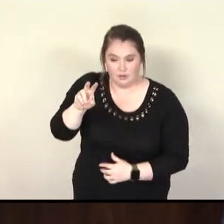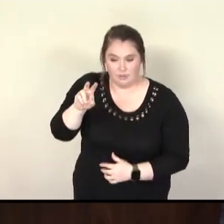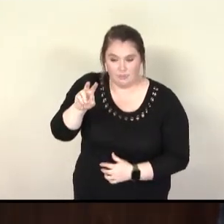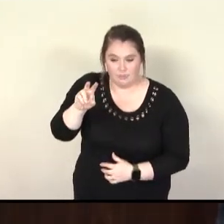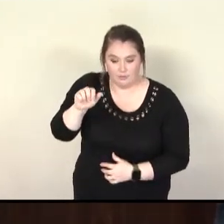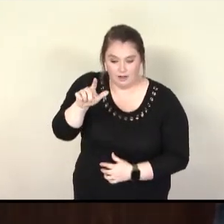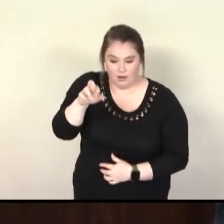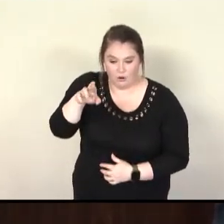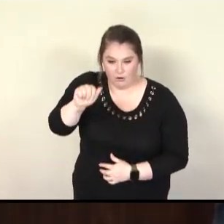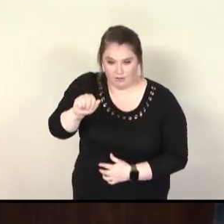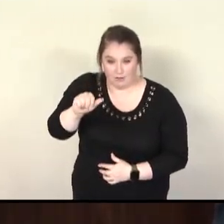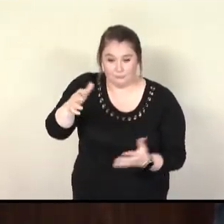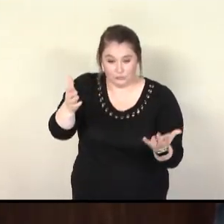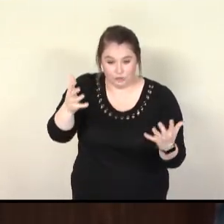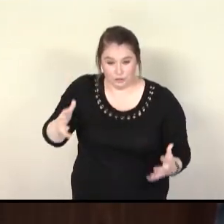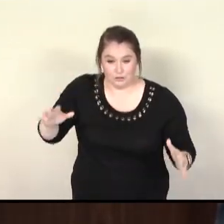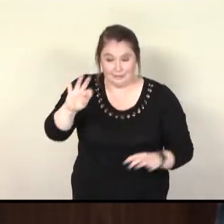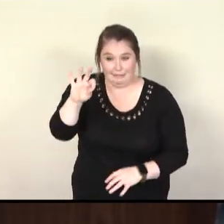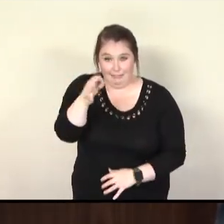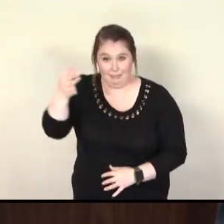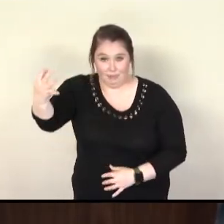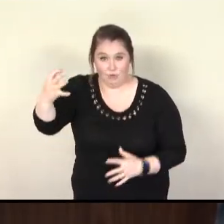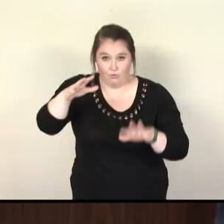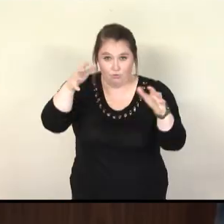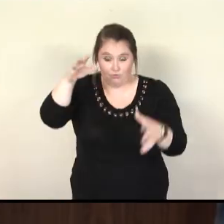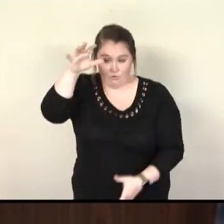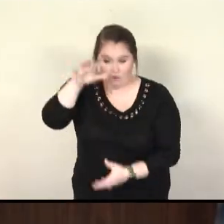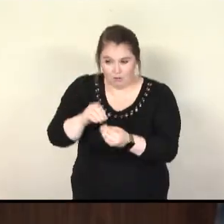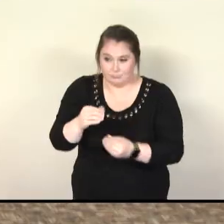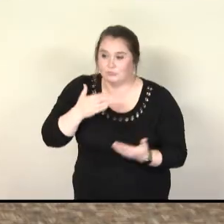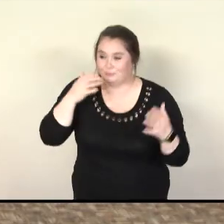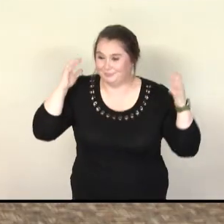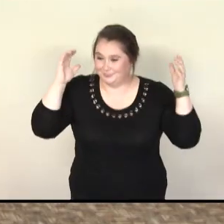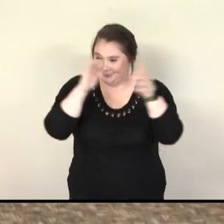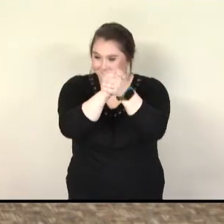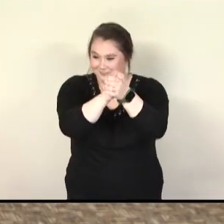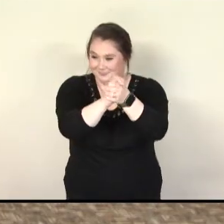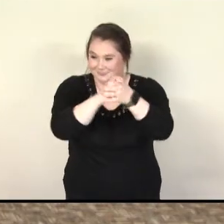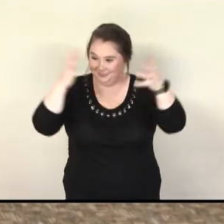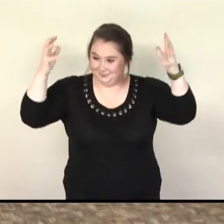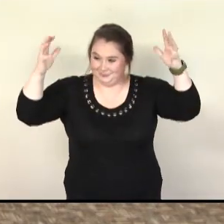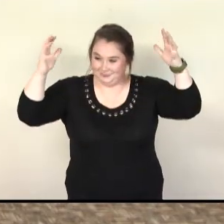class and finished 9th overall. Congratulations, ladies.